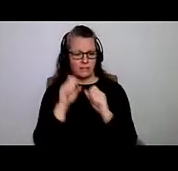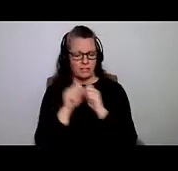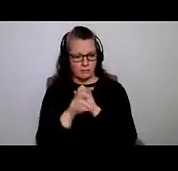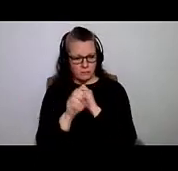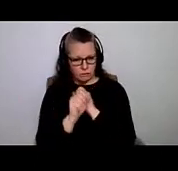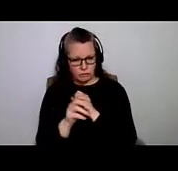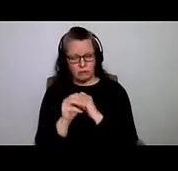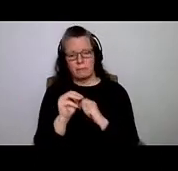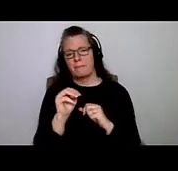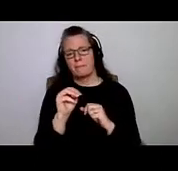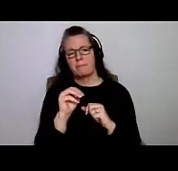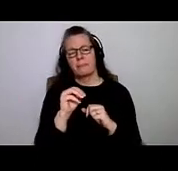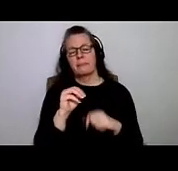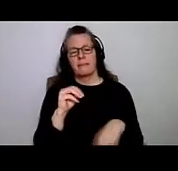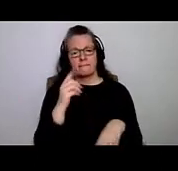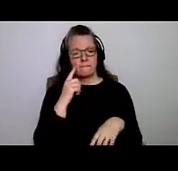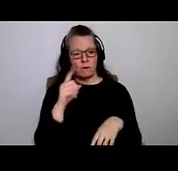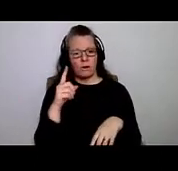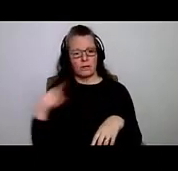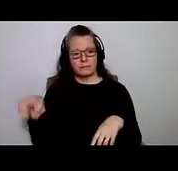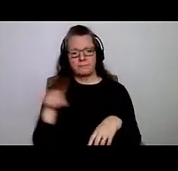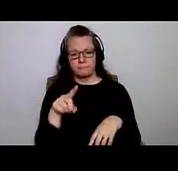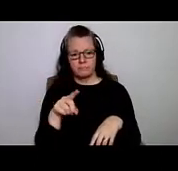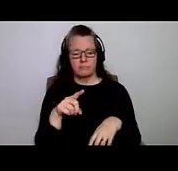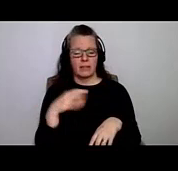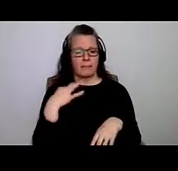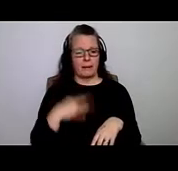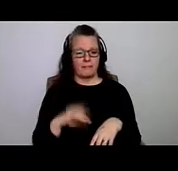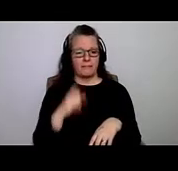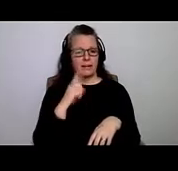of consumers and employers. Next slide.